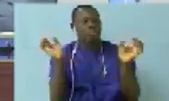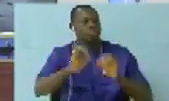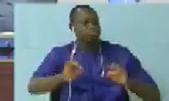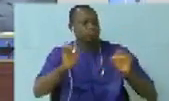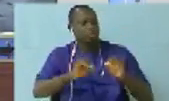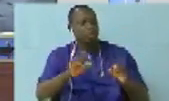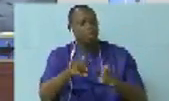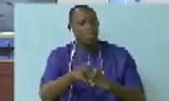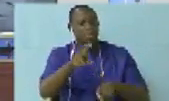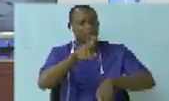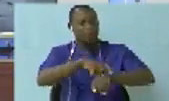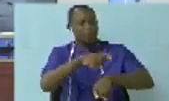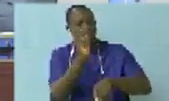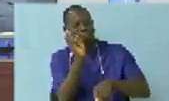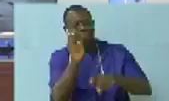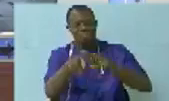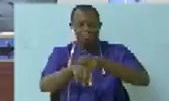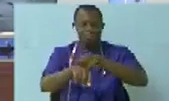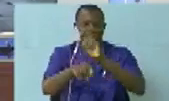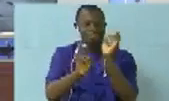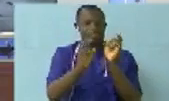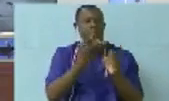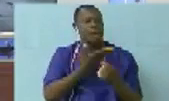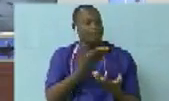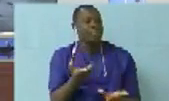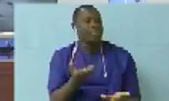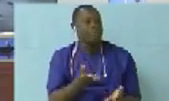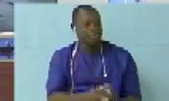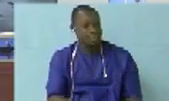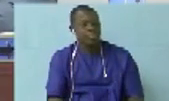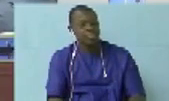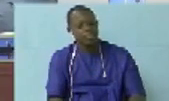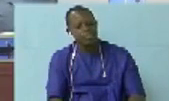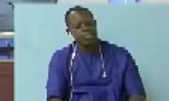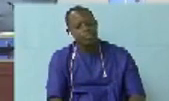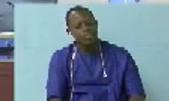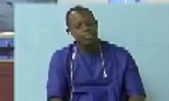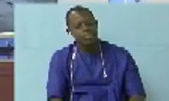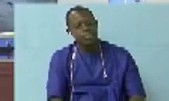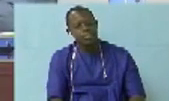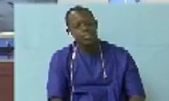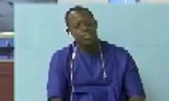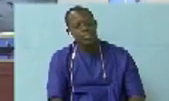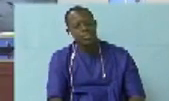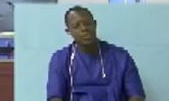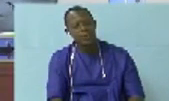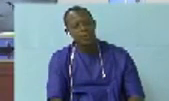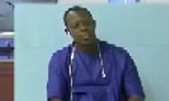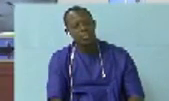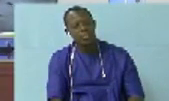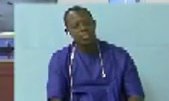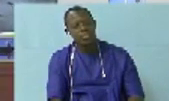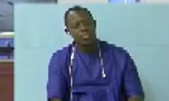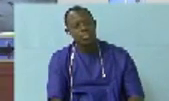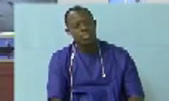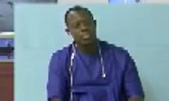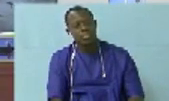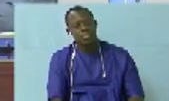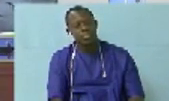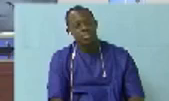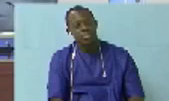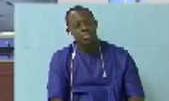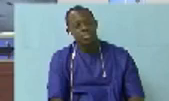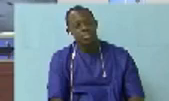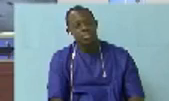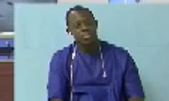removed. Mr. Tamba Bulujanko, a cow more men at the panel on Yati Limalaje, all more maybe not Laje, Blow